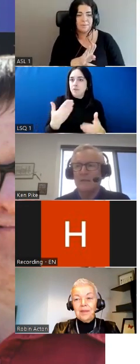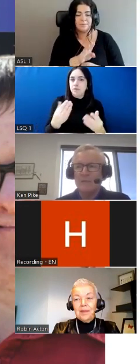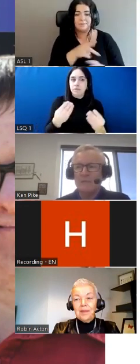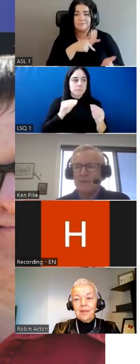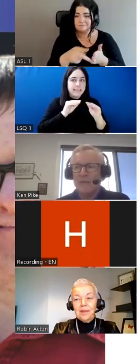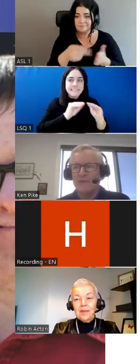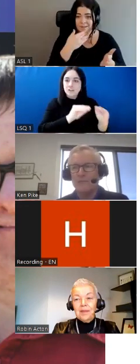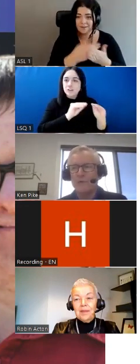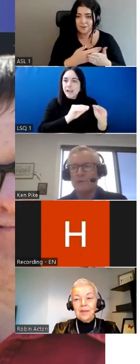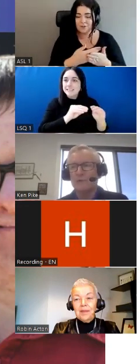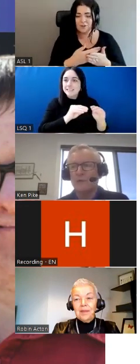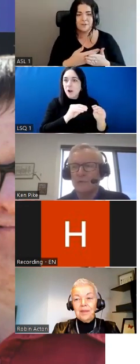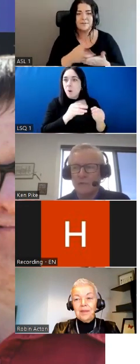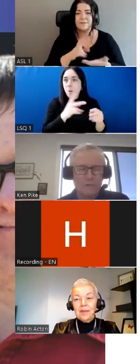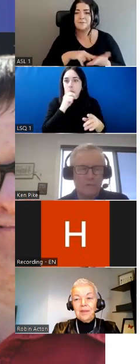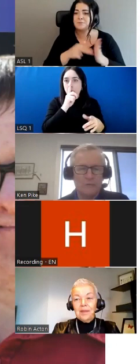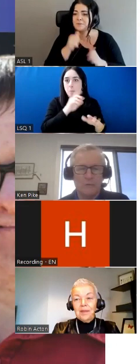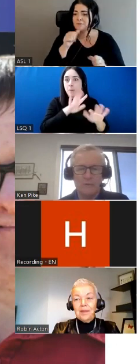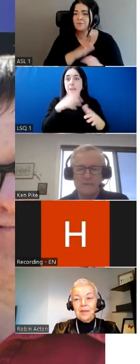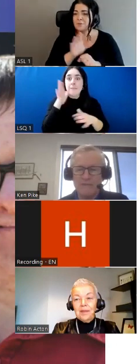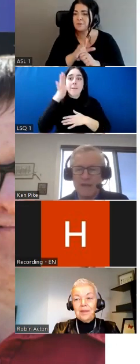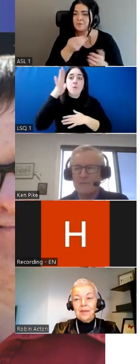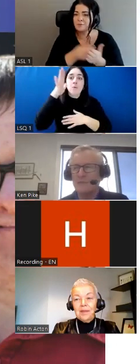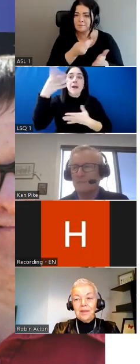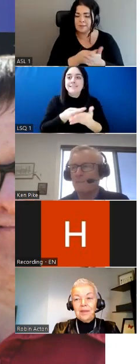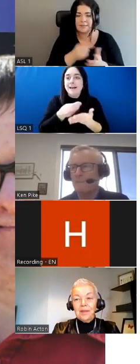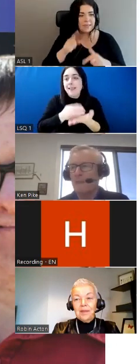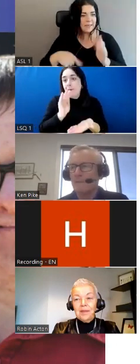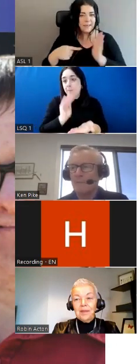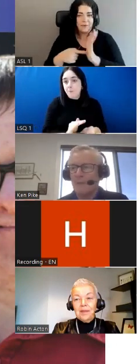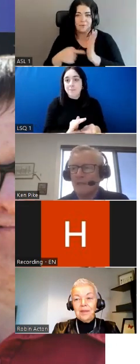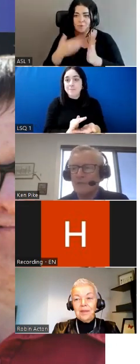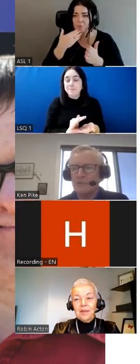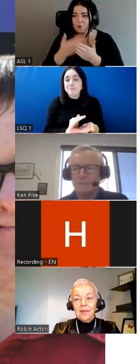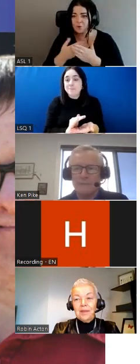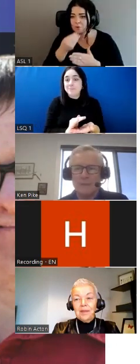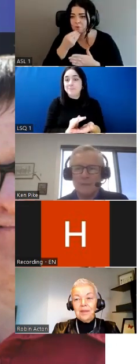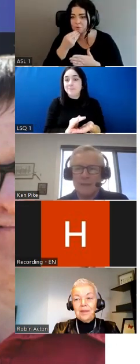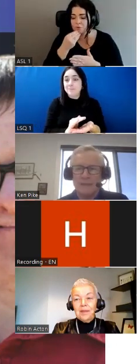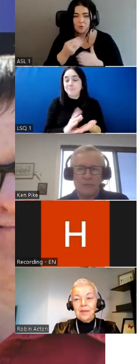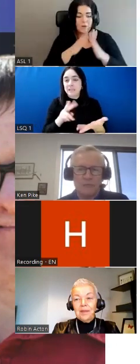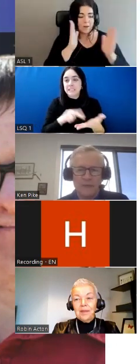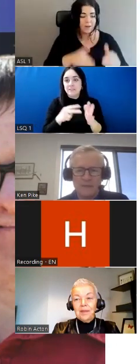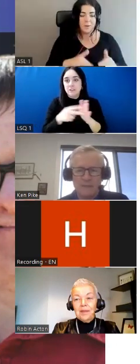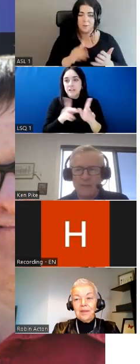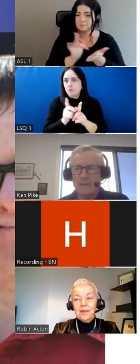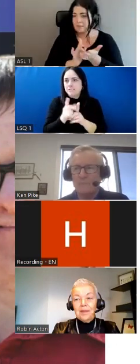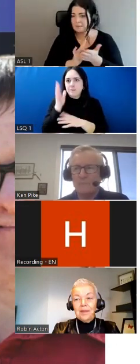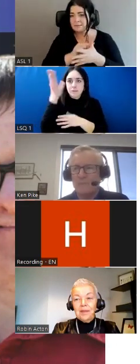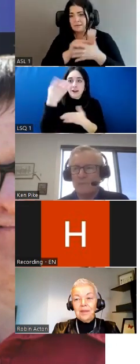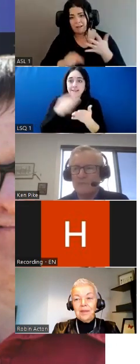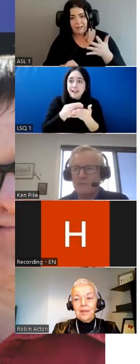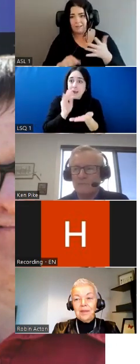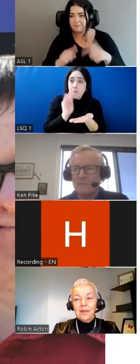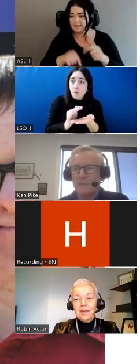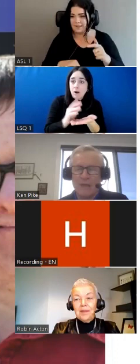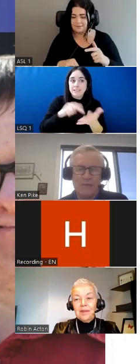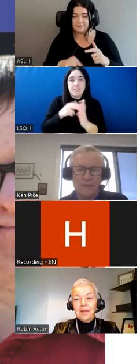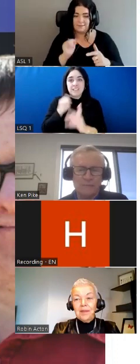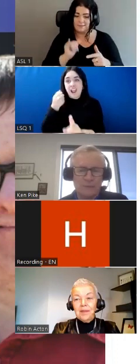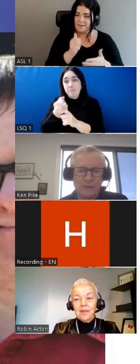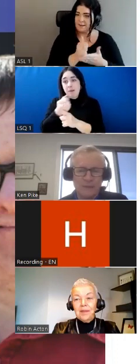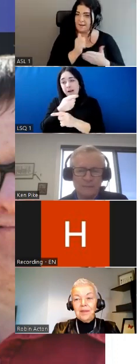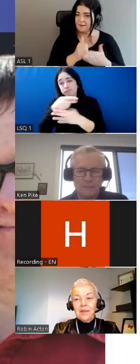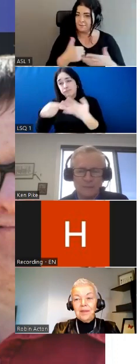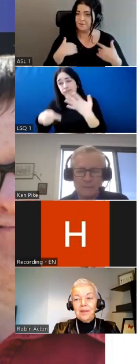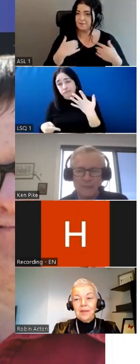money, people can't afford good food or safe housing, medication, and other things that might help keep them